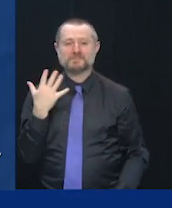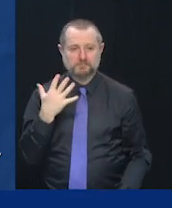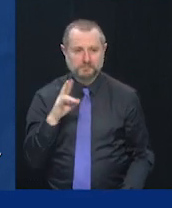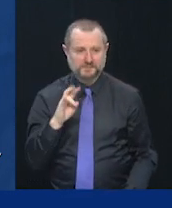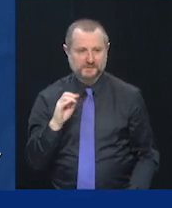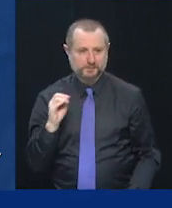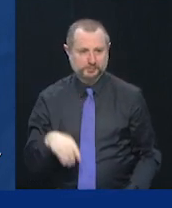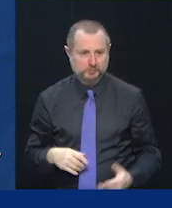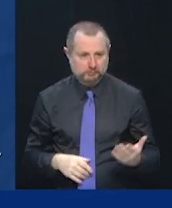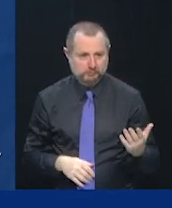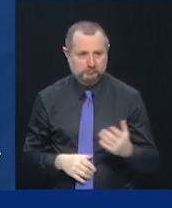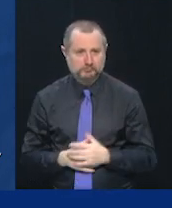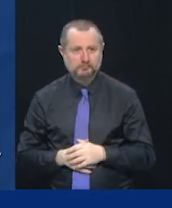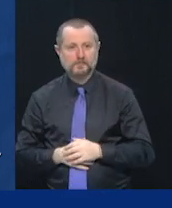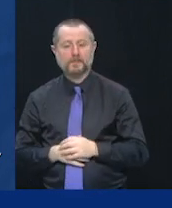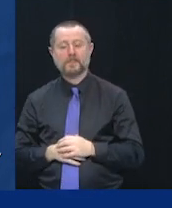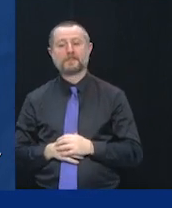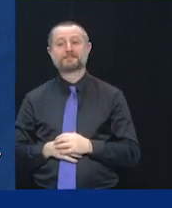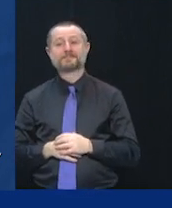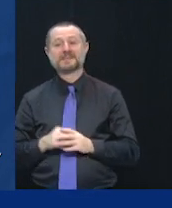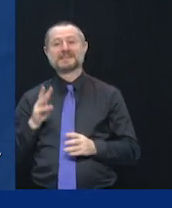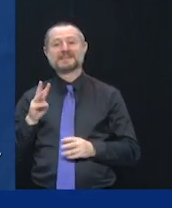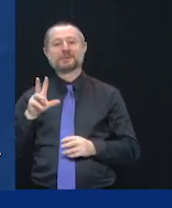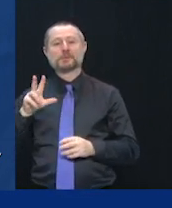63% of the people who took the vaccine are white.